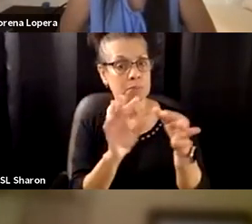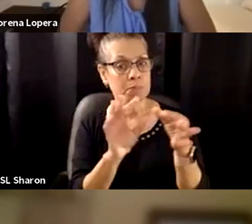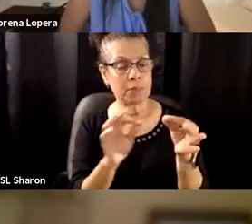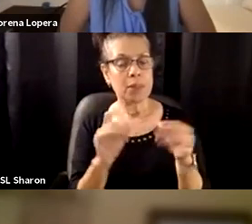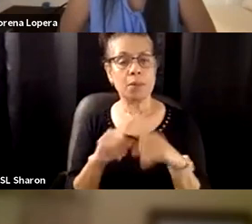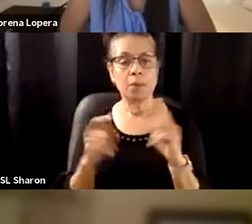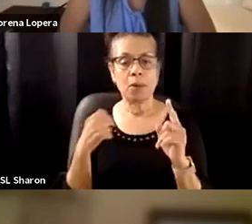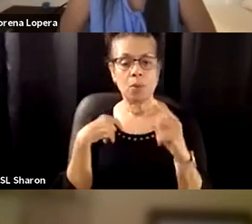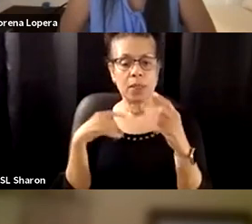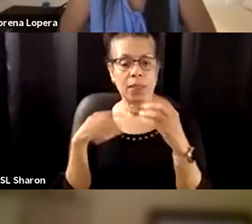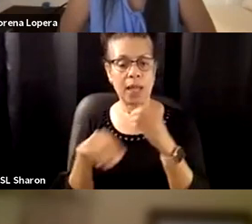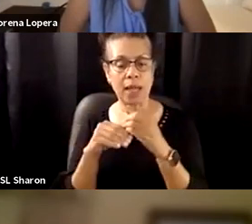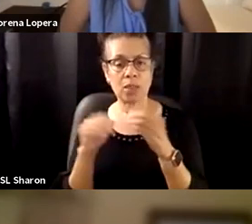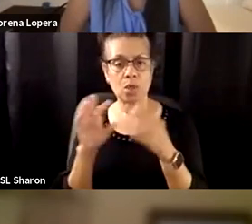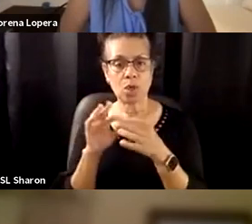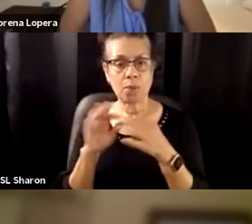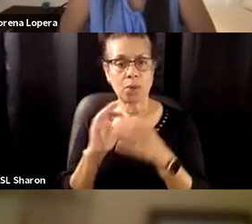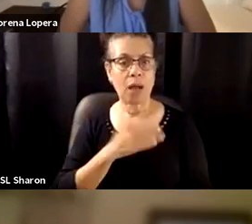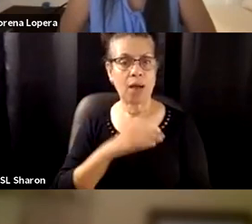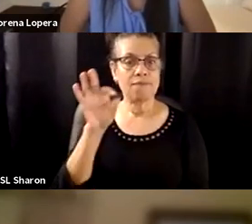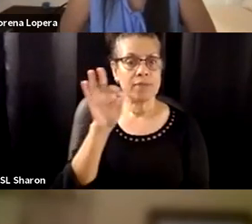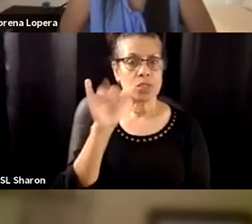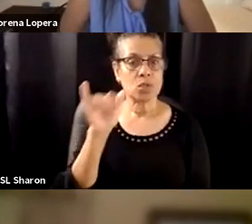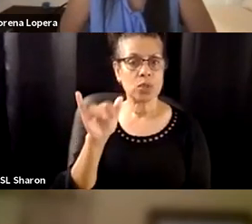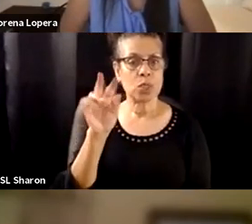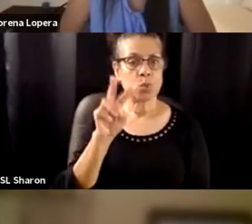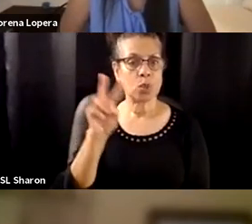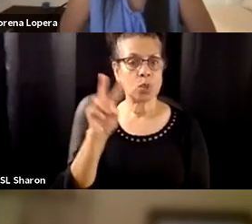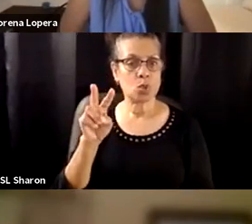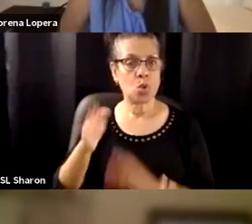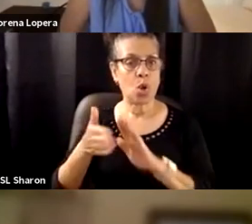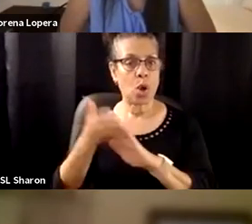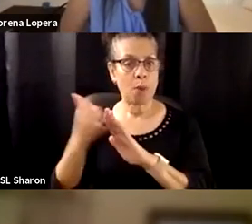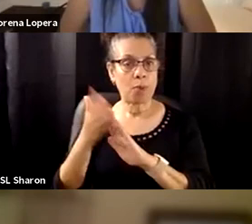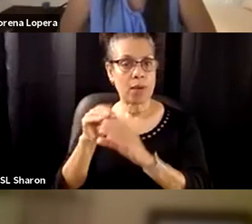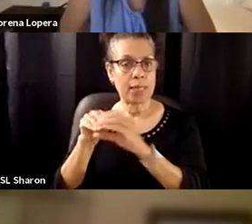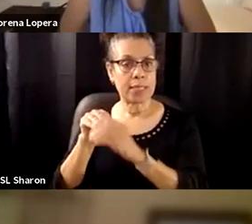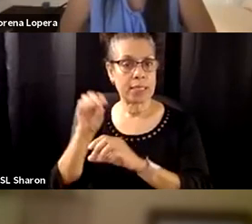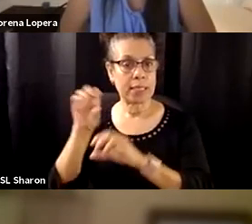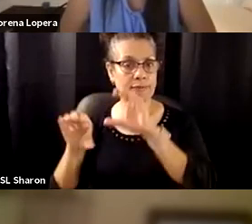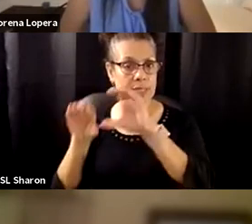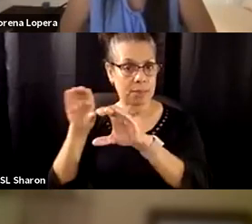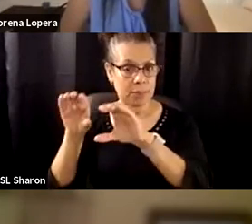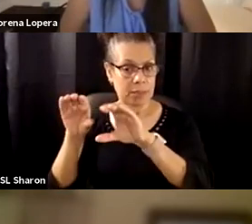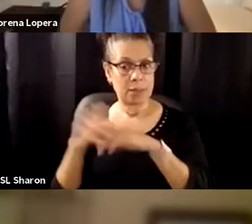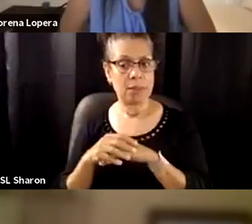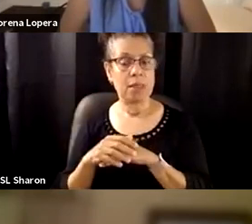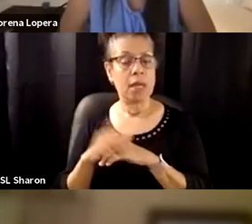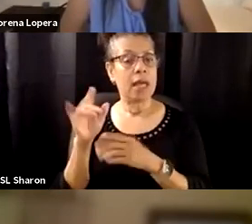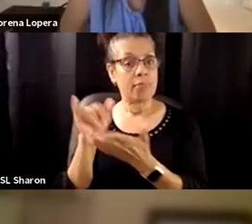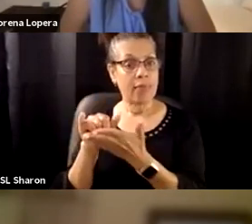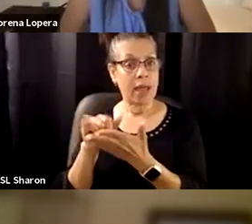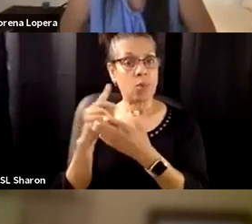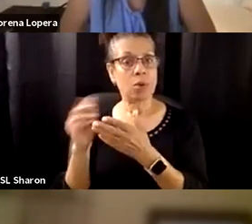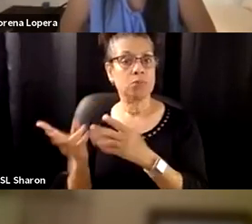a complement of our fy 22 operating investments and those investments that we planned um to move on to